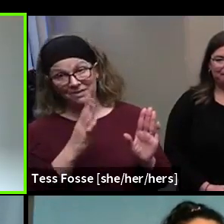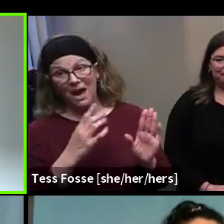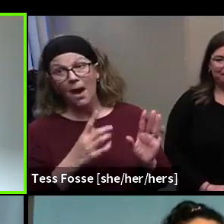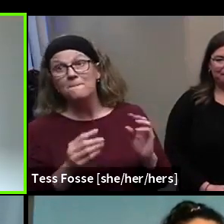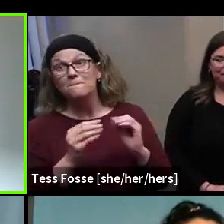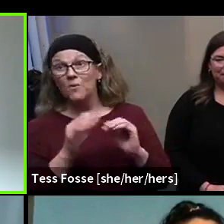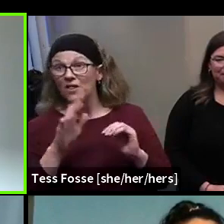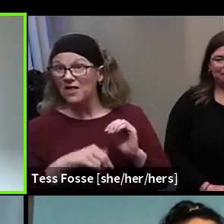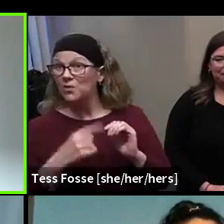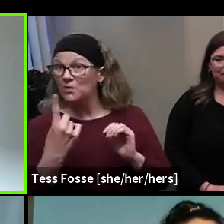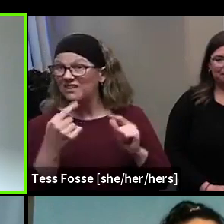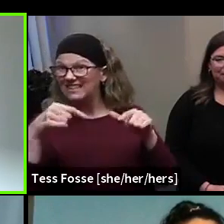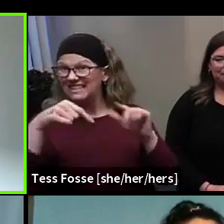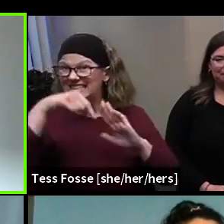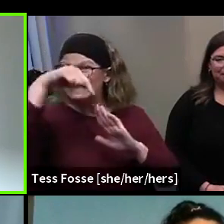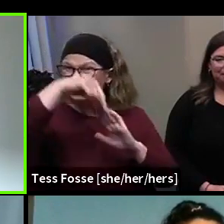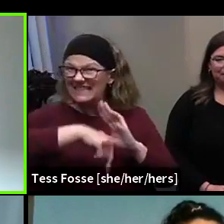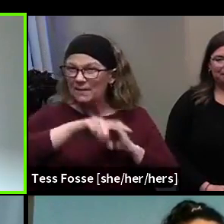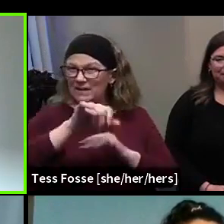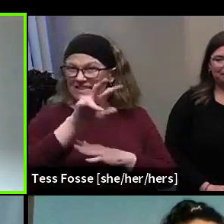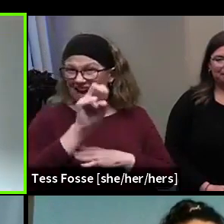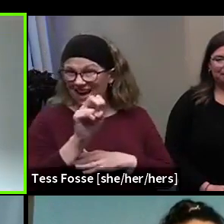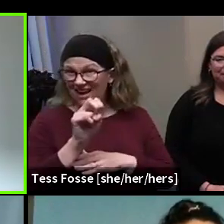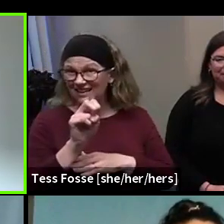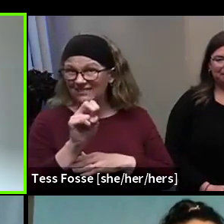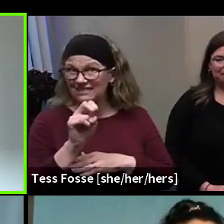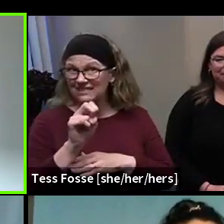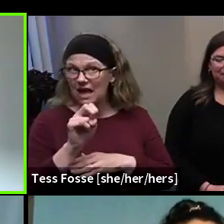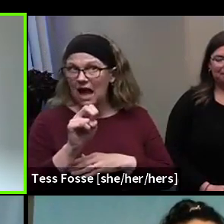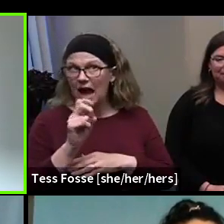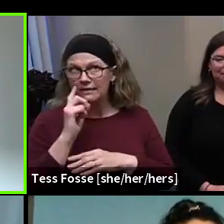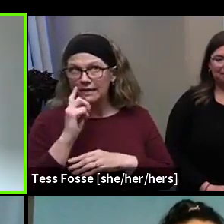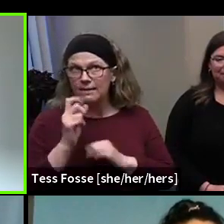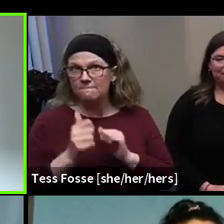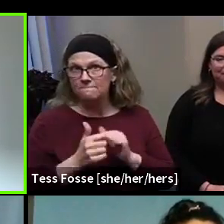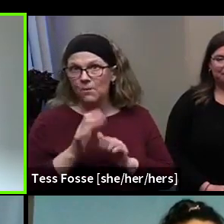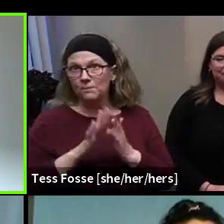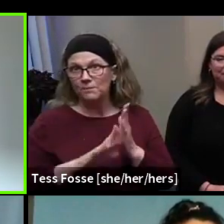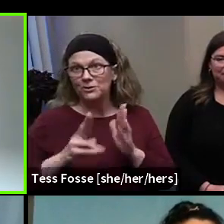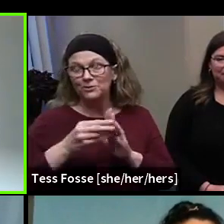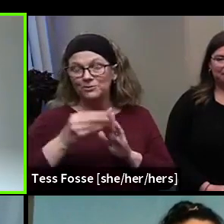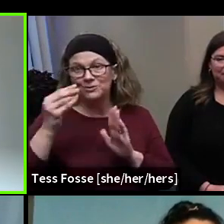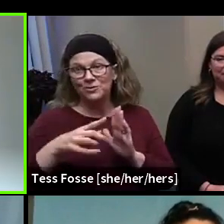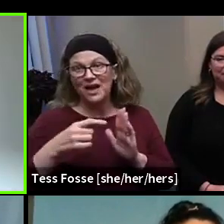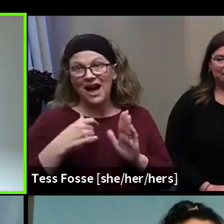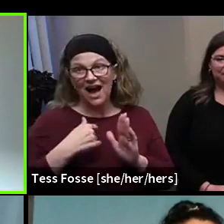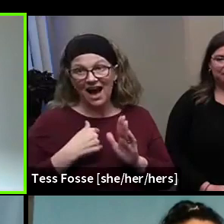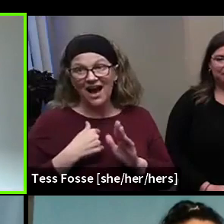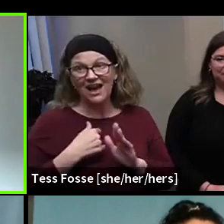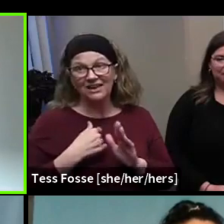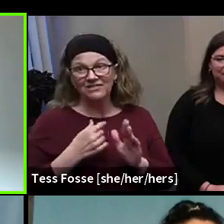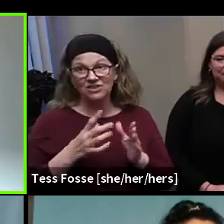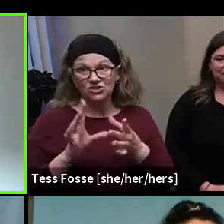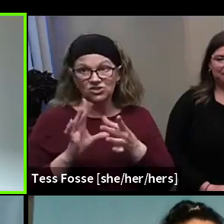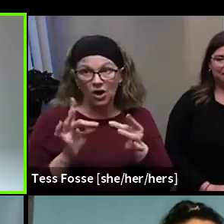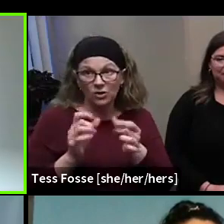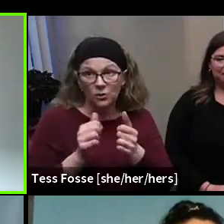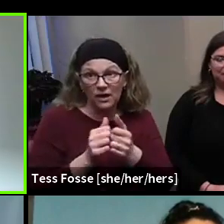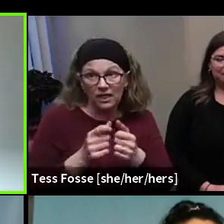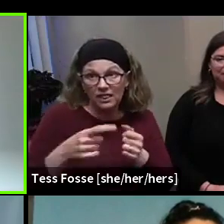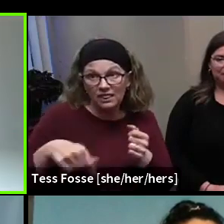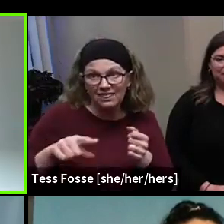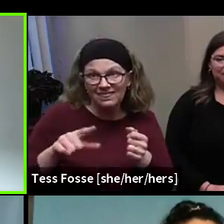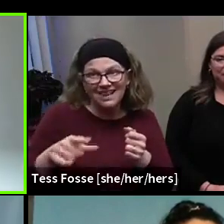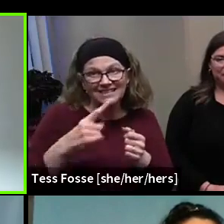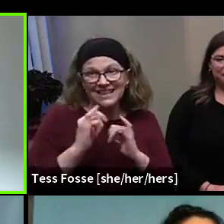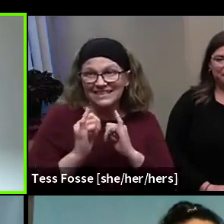these departmental deep dives. And I feel like majority of the Bloomsburg students that I have spoken to, that is